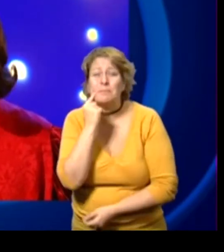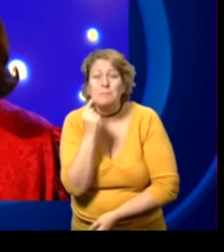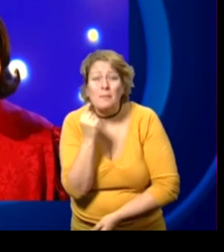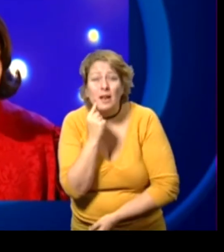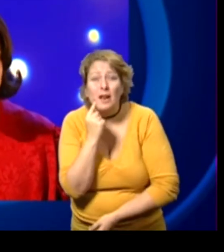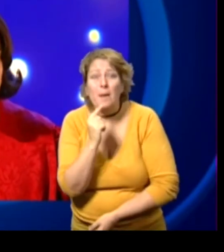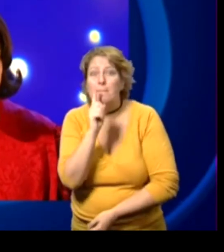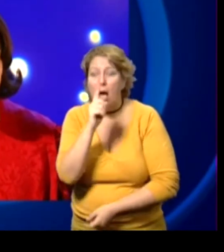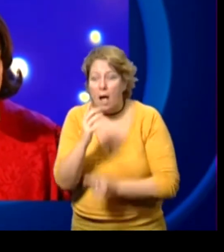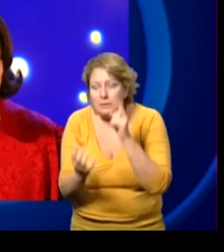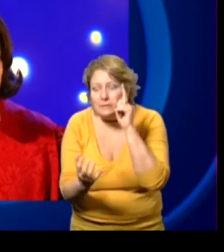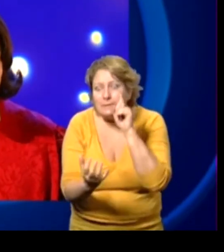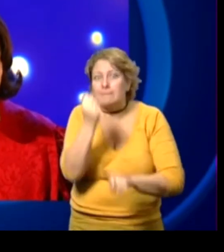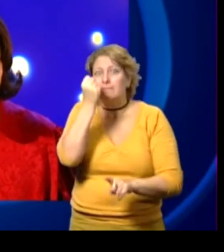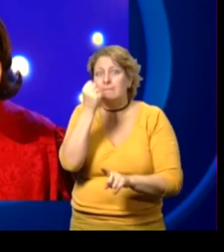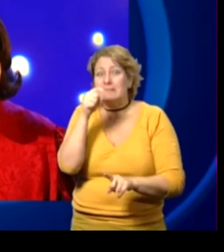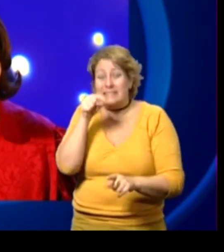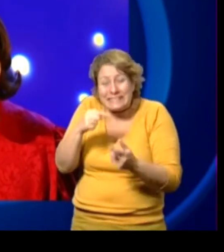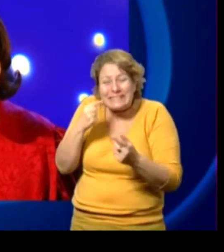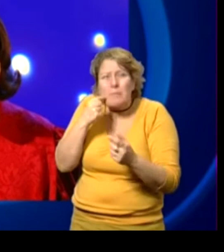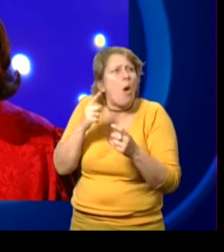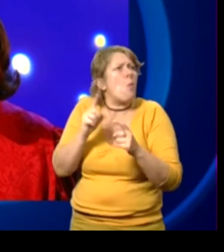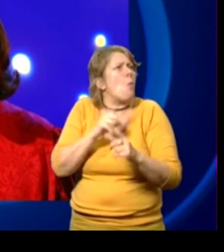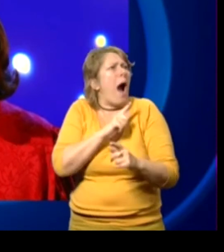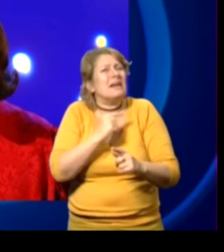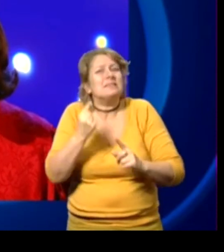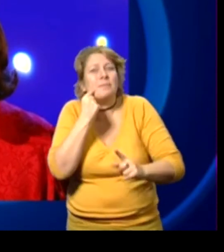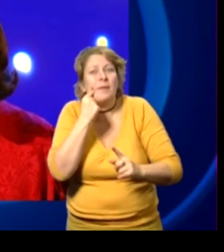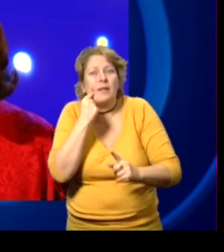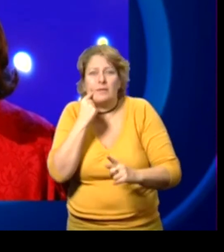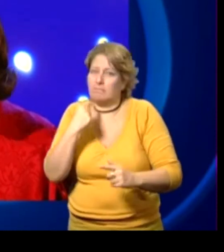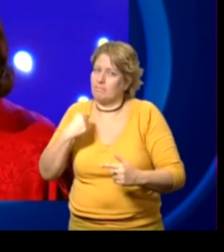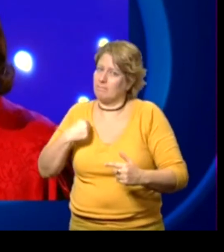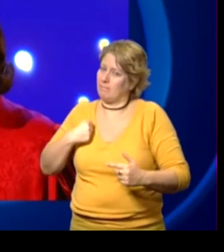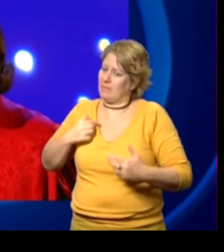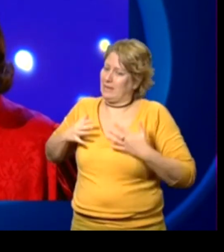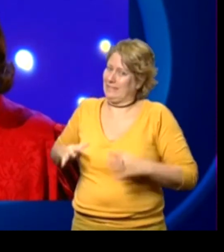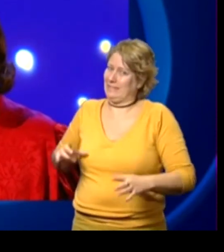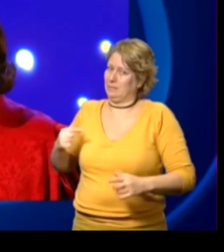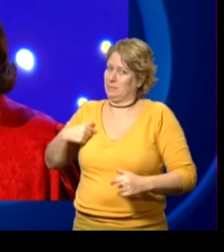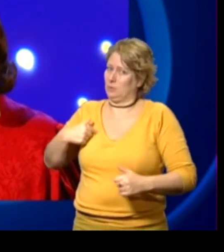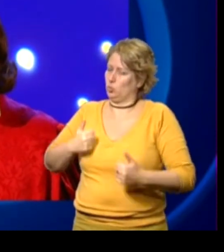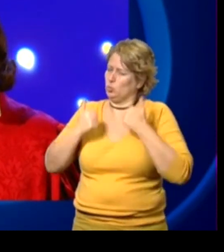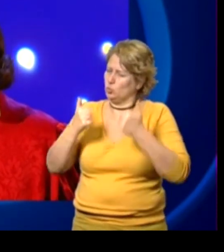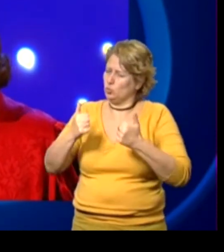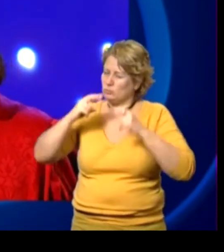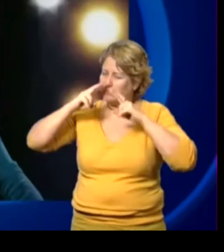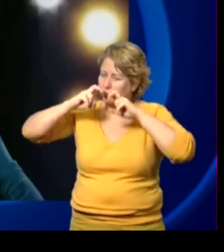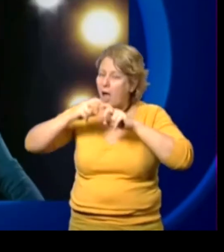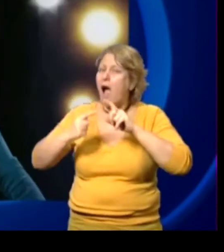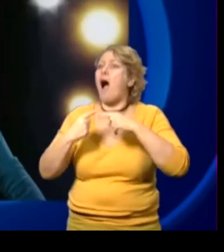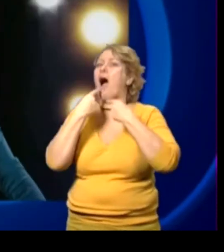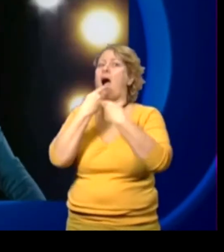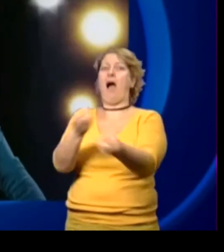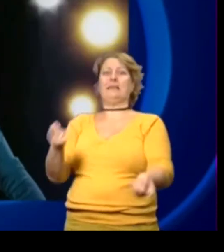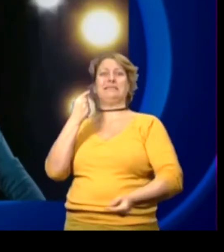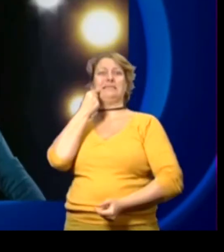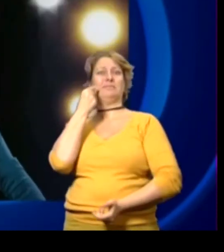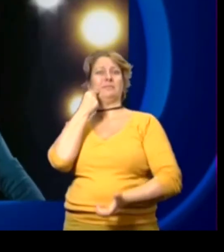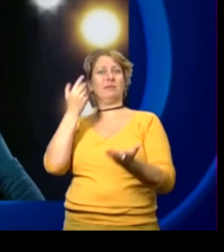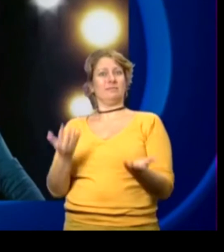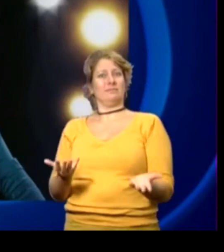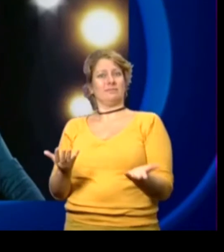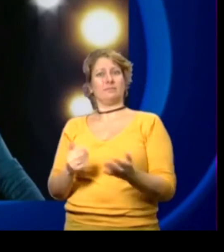But discovering that simplicity often requires a great scientist, such as me. And so, of course, you then